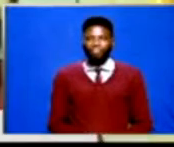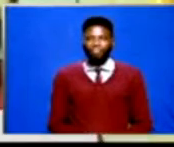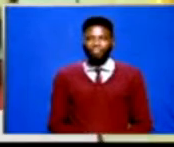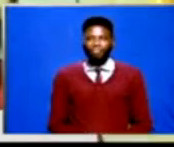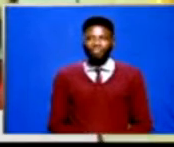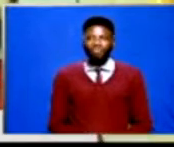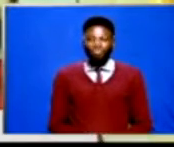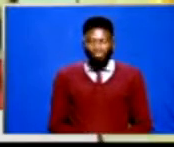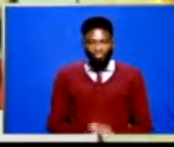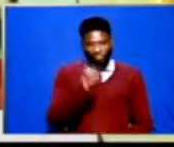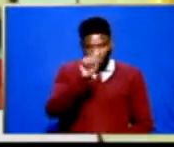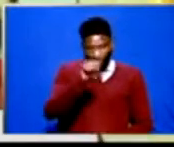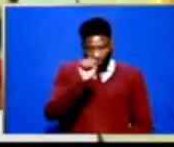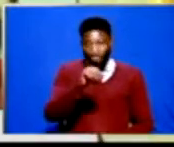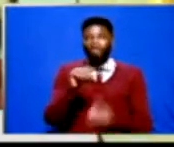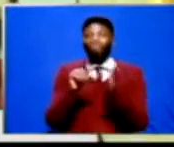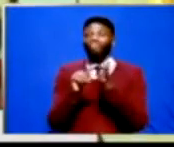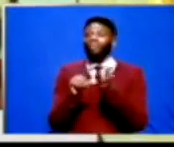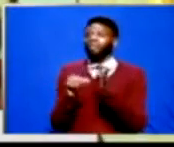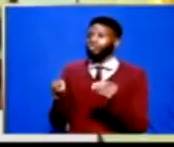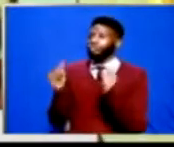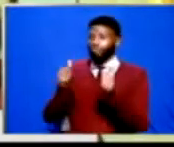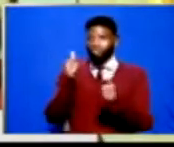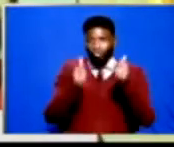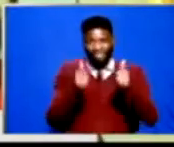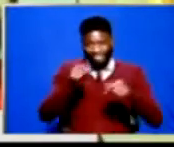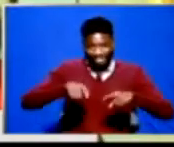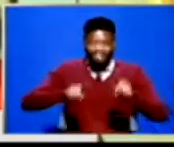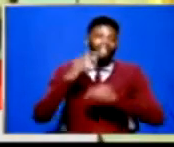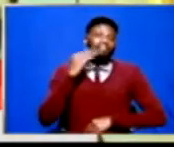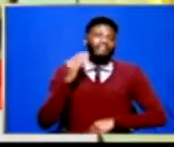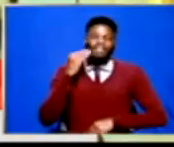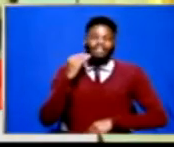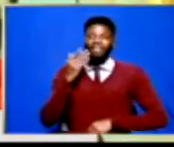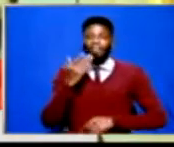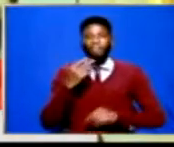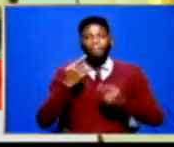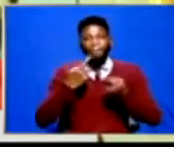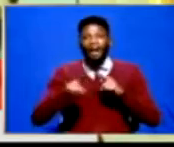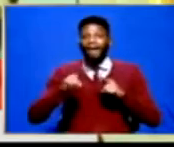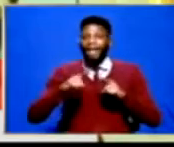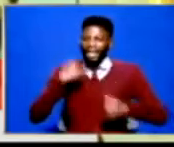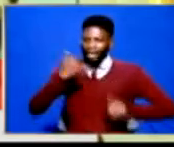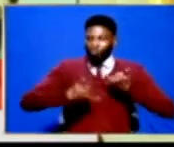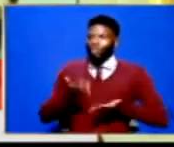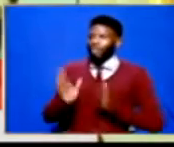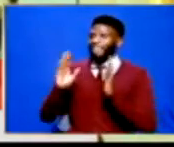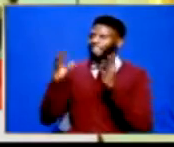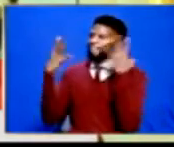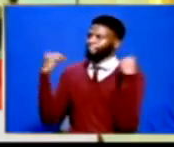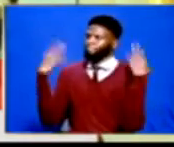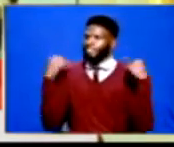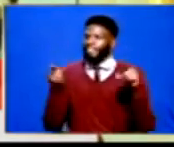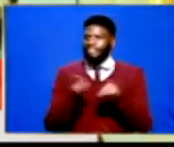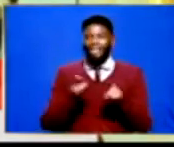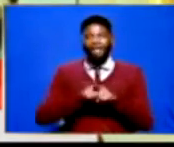Of course, solve the problems that they experience in a fun way. You know, it's fun, it's quite practical and fun